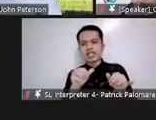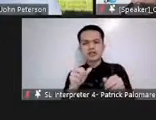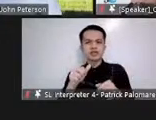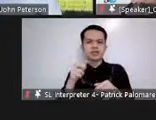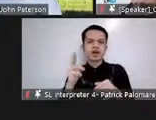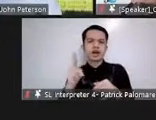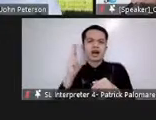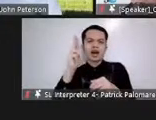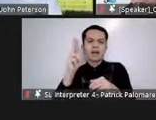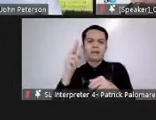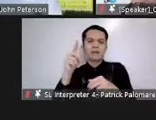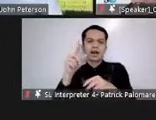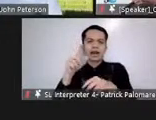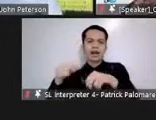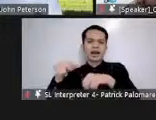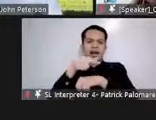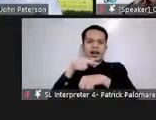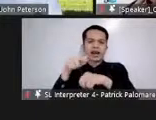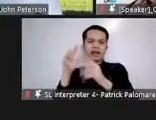upland forest.